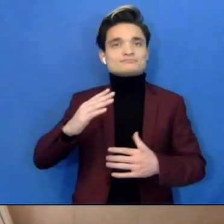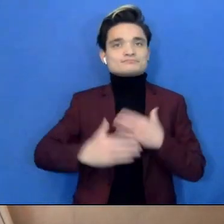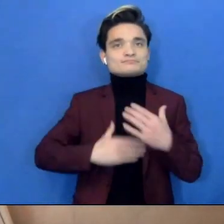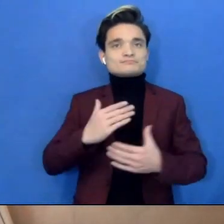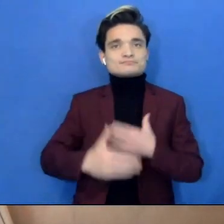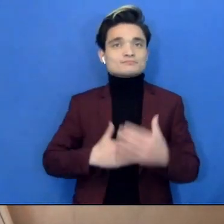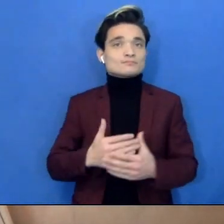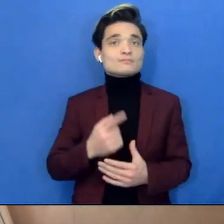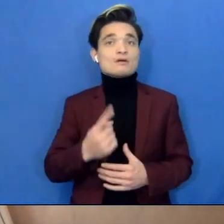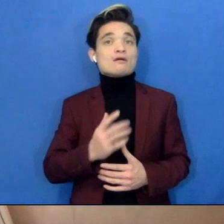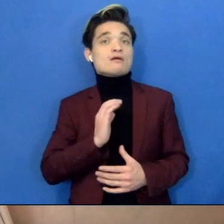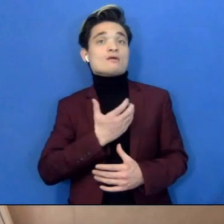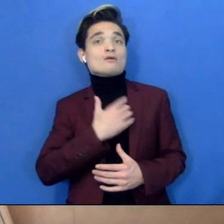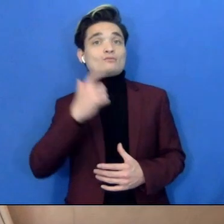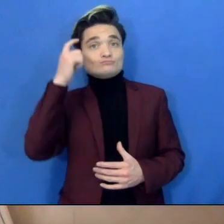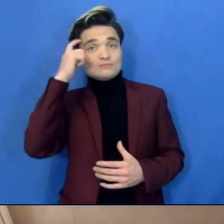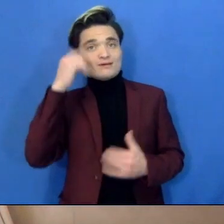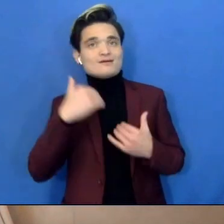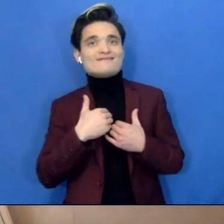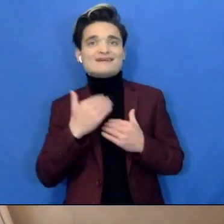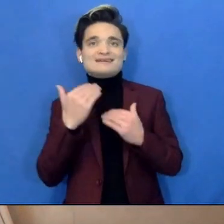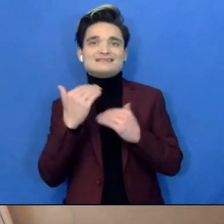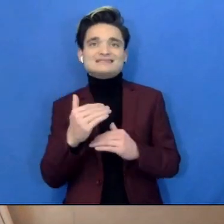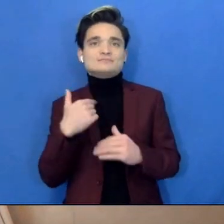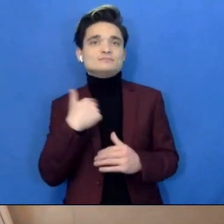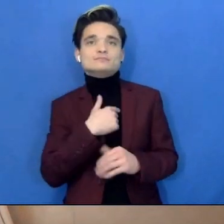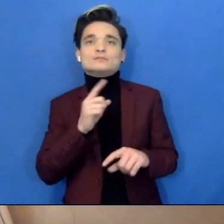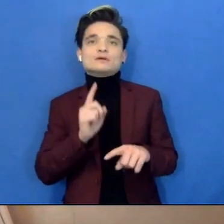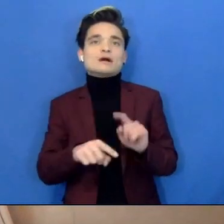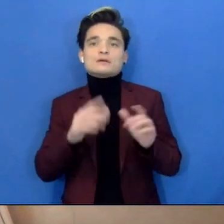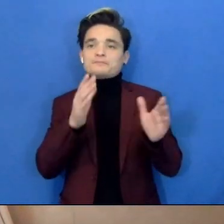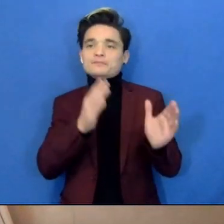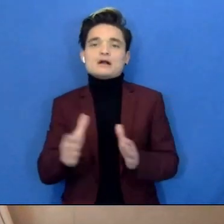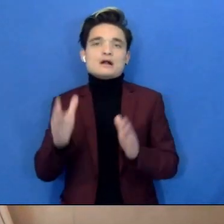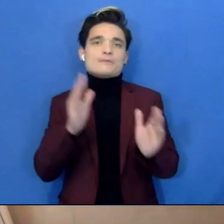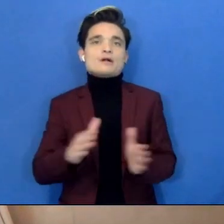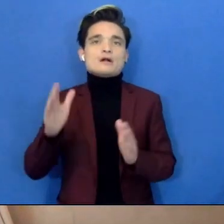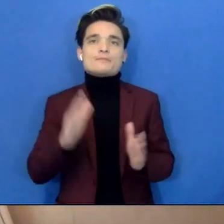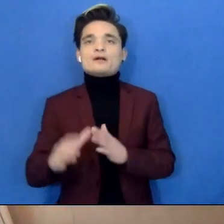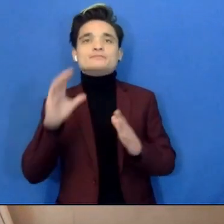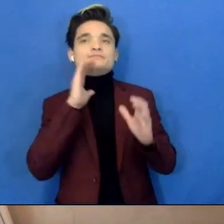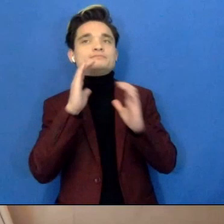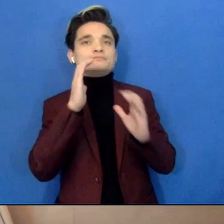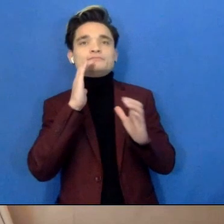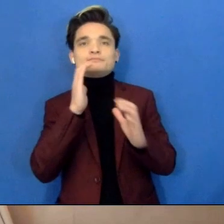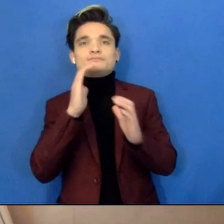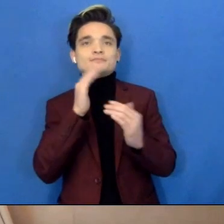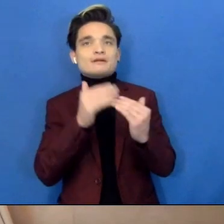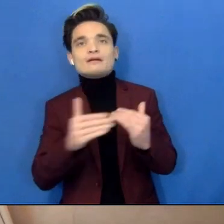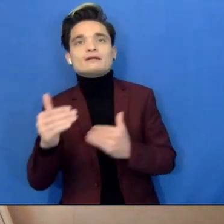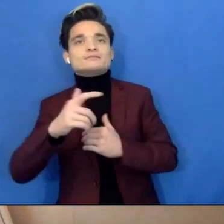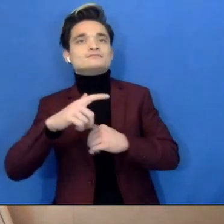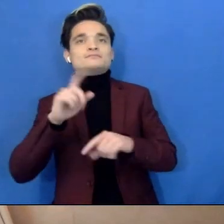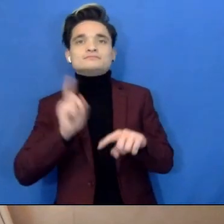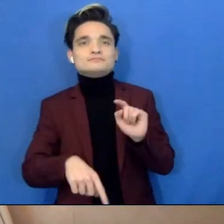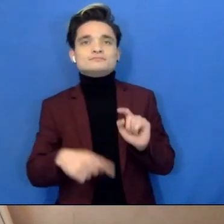do all that without much planning. If we're just in a spontaneous conversation, we process language, we think about what to say, we realize, oh no, that's not